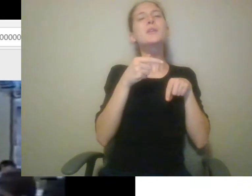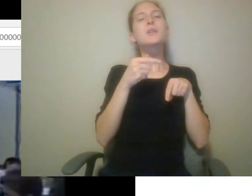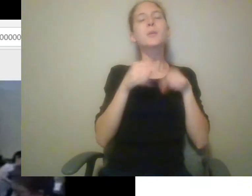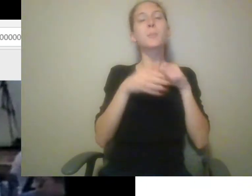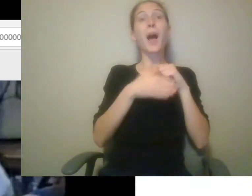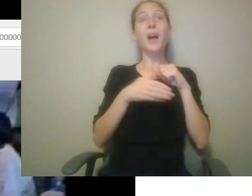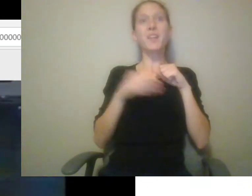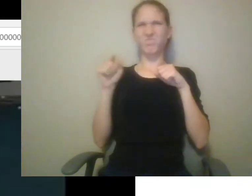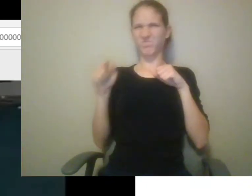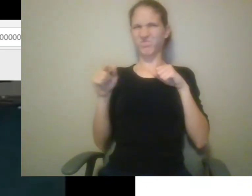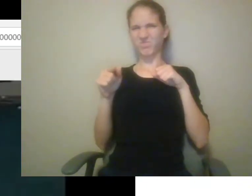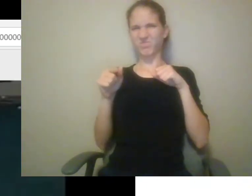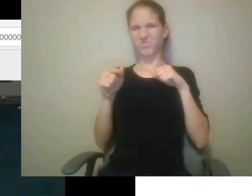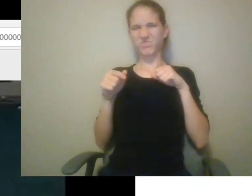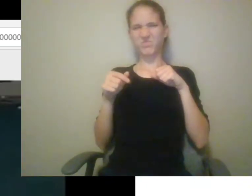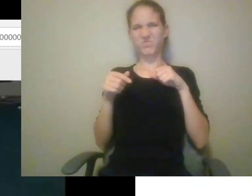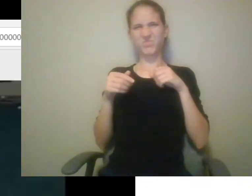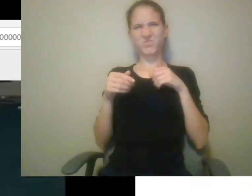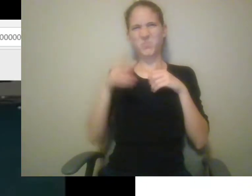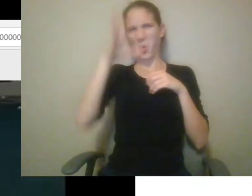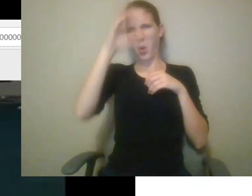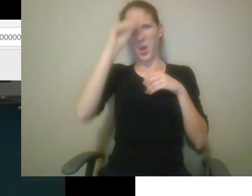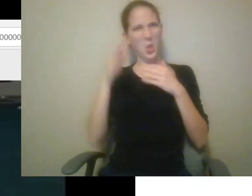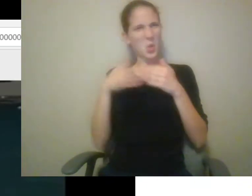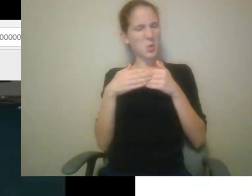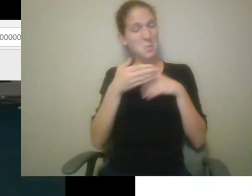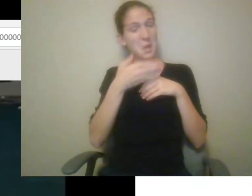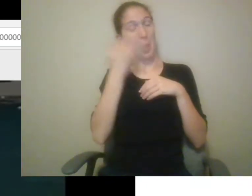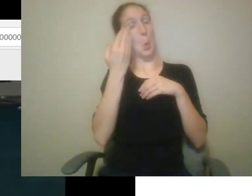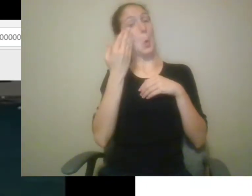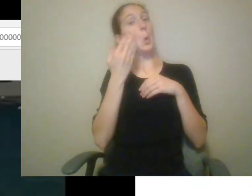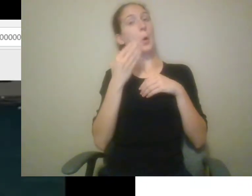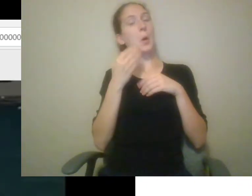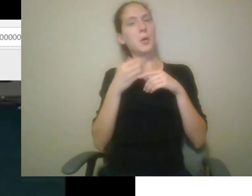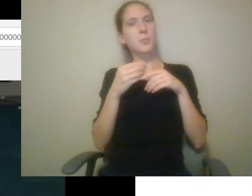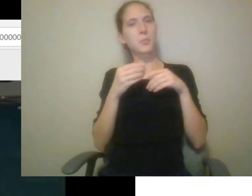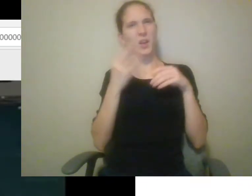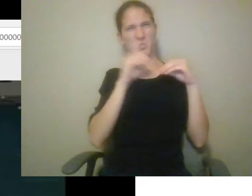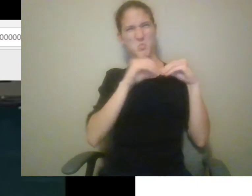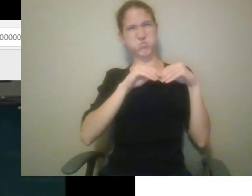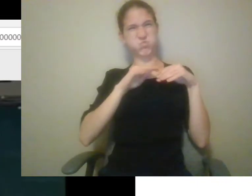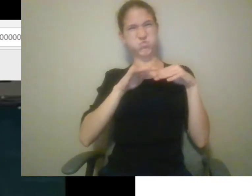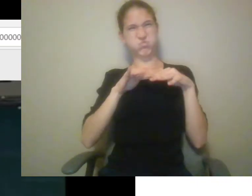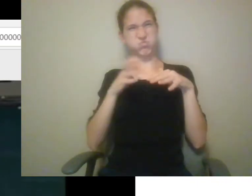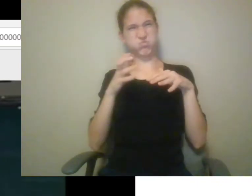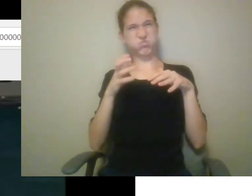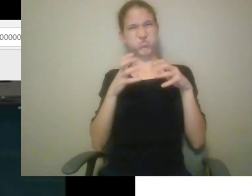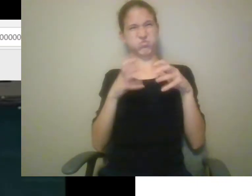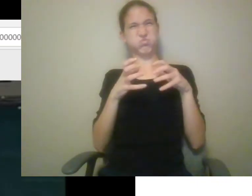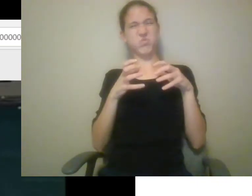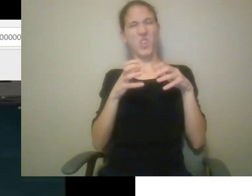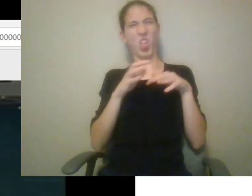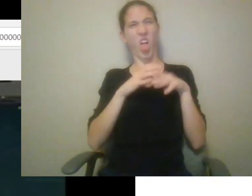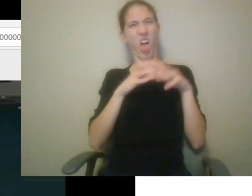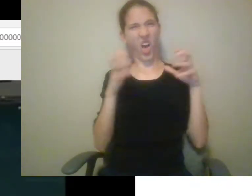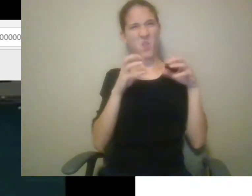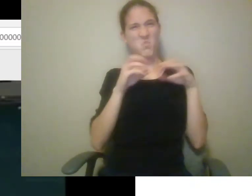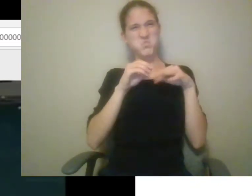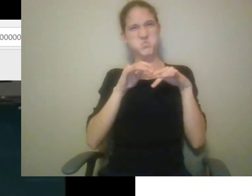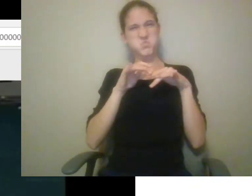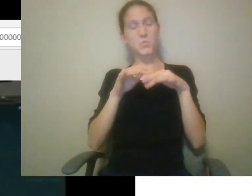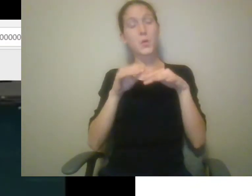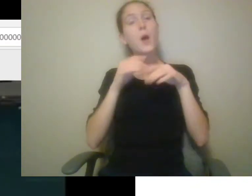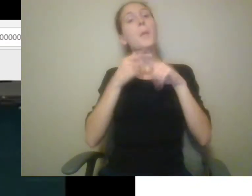Why, Alicia? That's right. By the time it diffuses all the way over to where you are, it's not going to be as